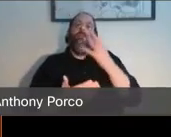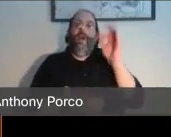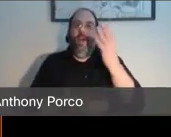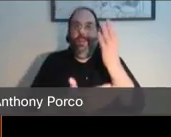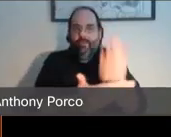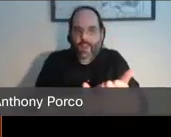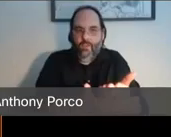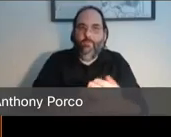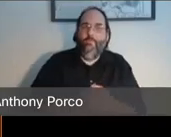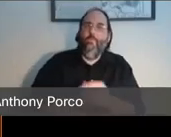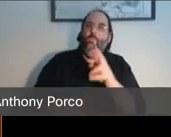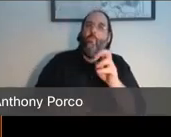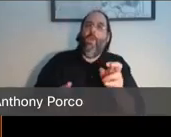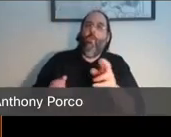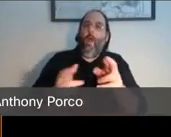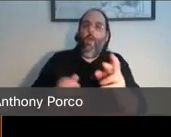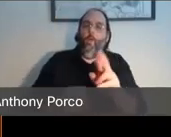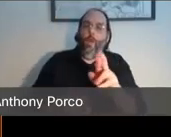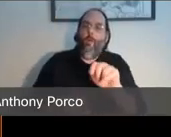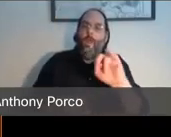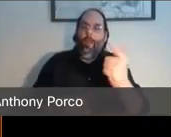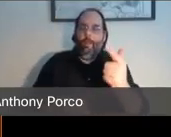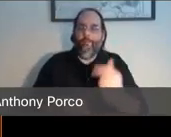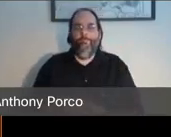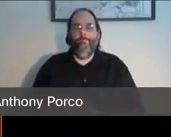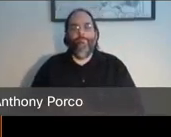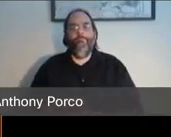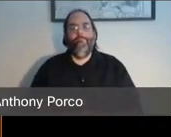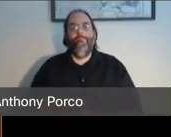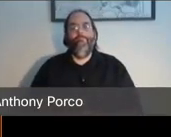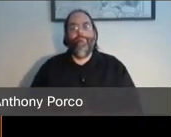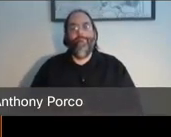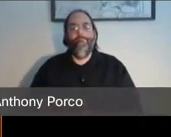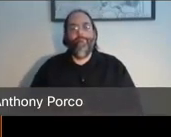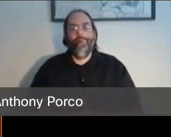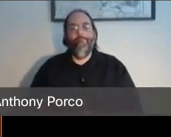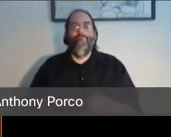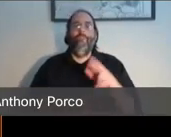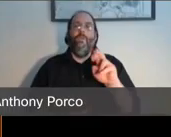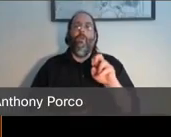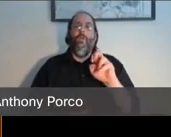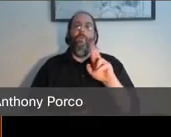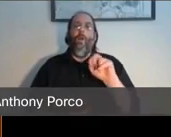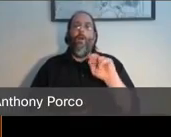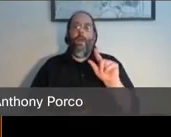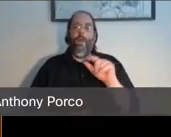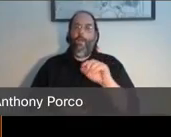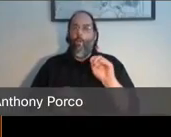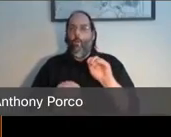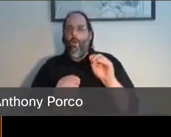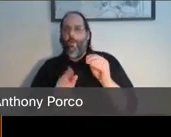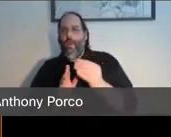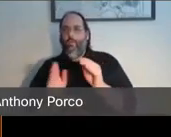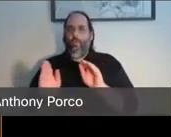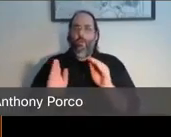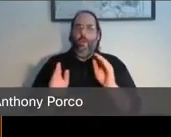Absolutely. R, rerouting. Rerouting In orientation and mobility, you would develop